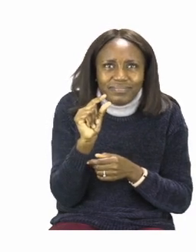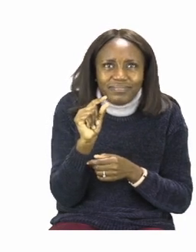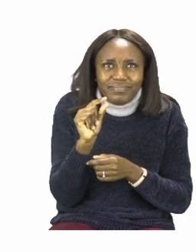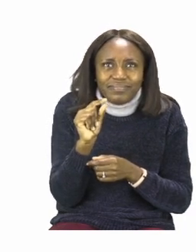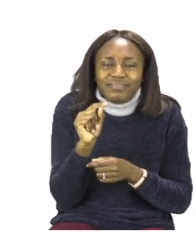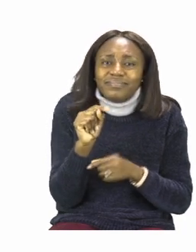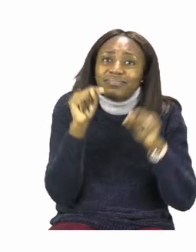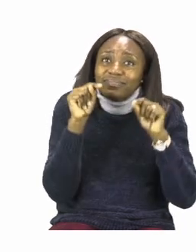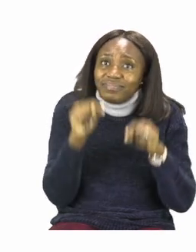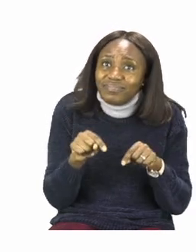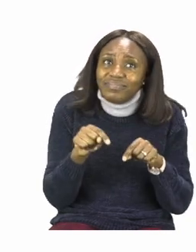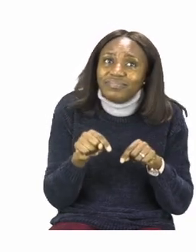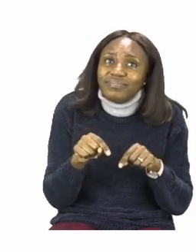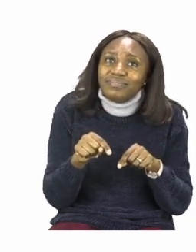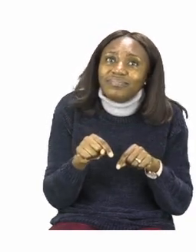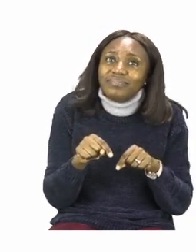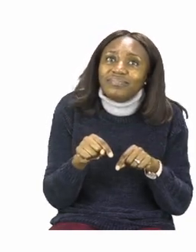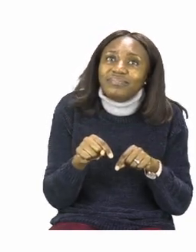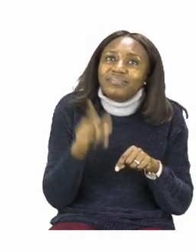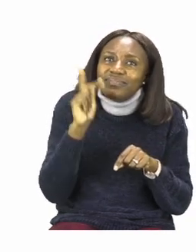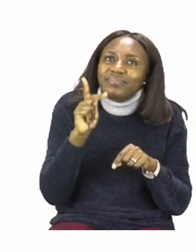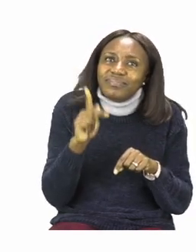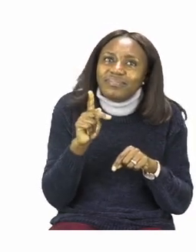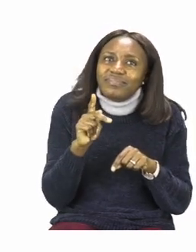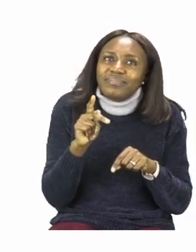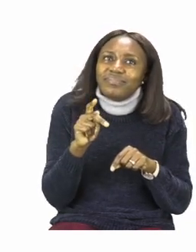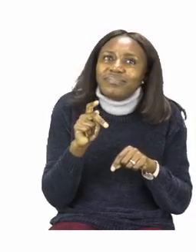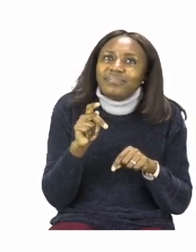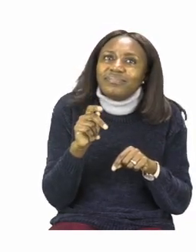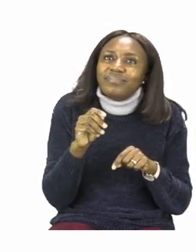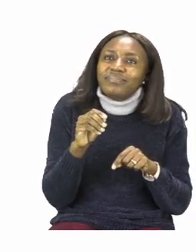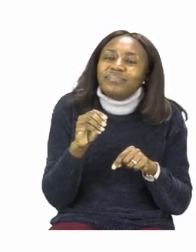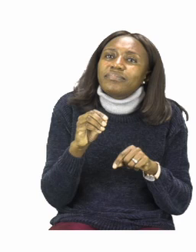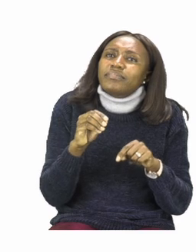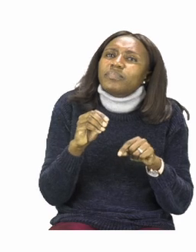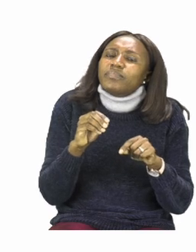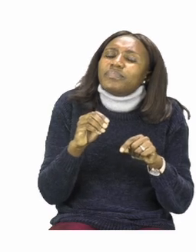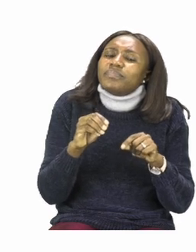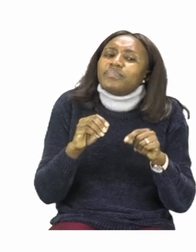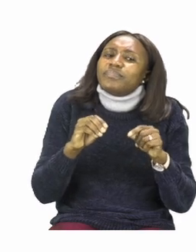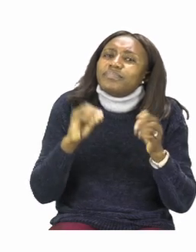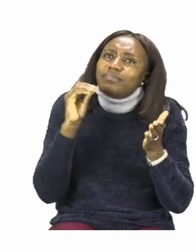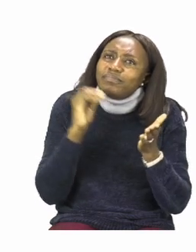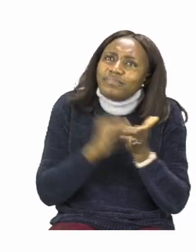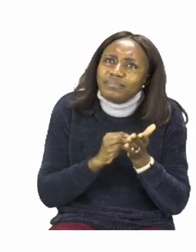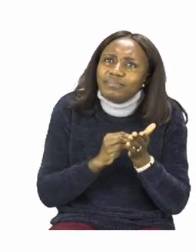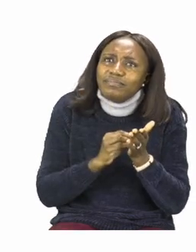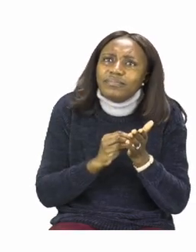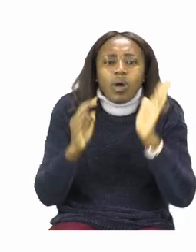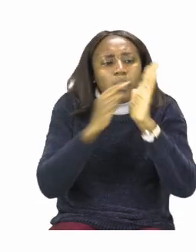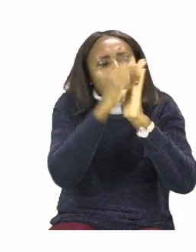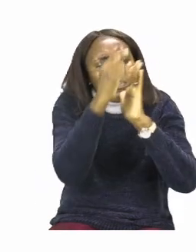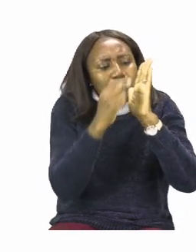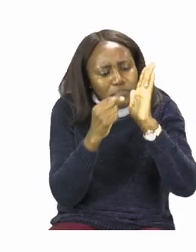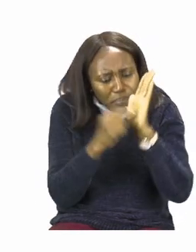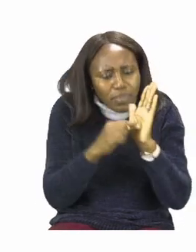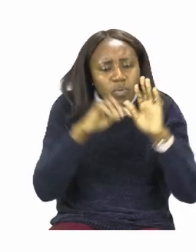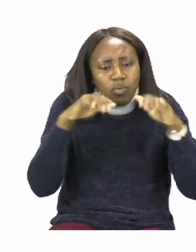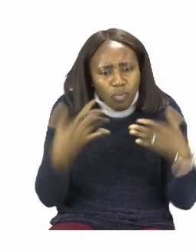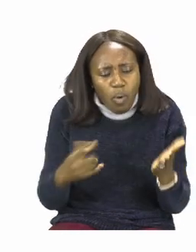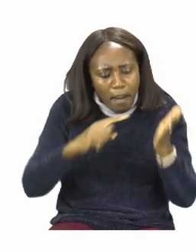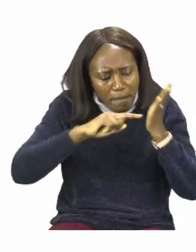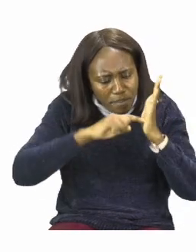go back and punctuate each of the sentences with a question mark